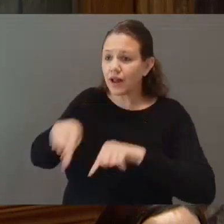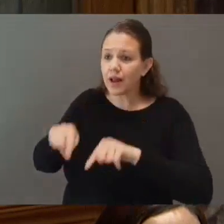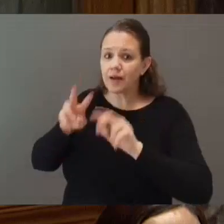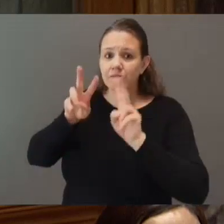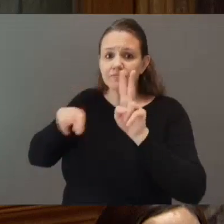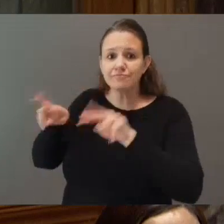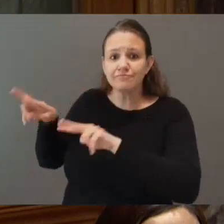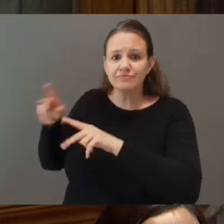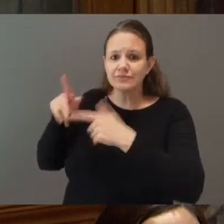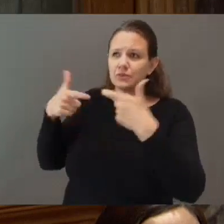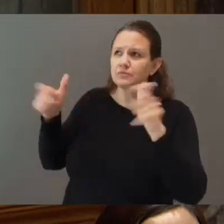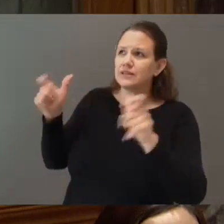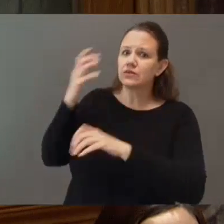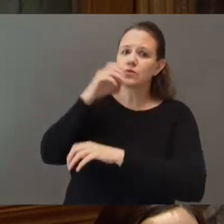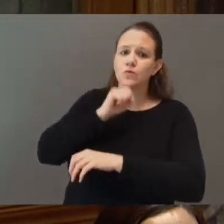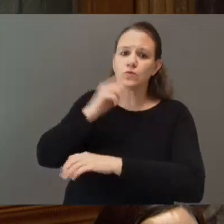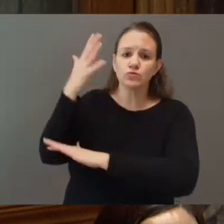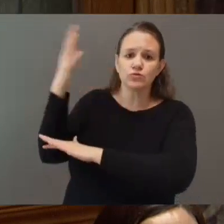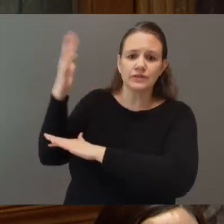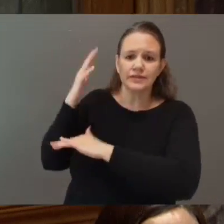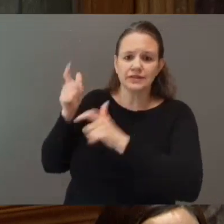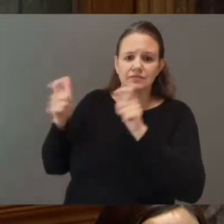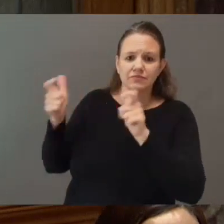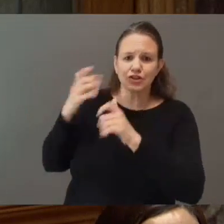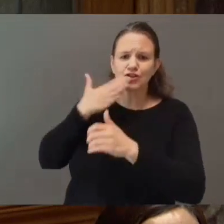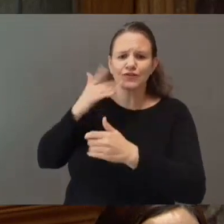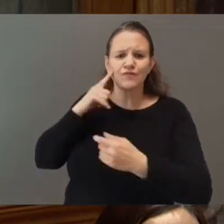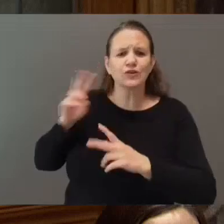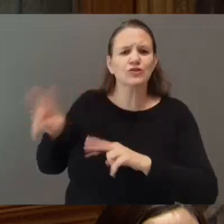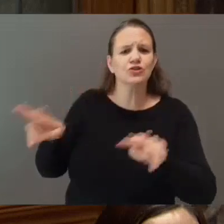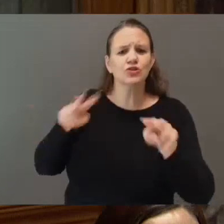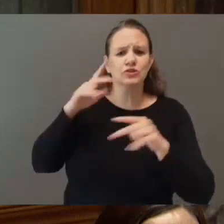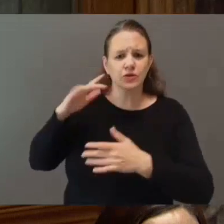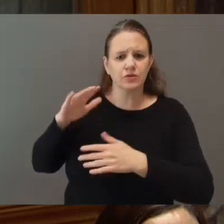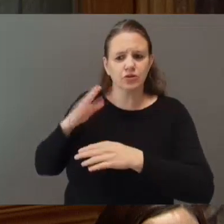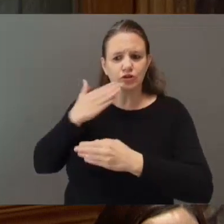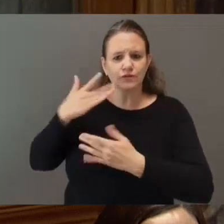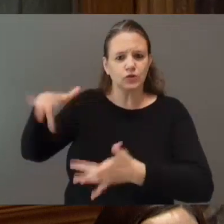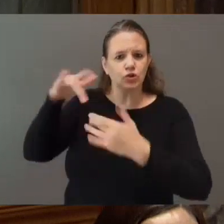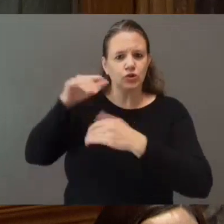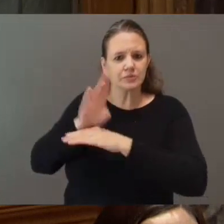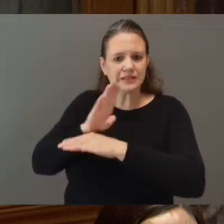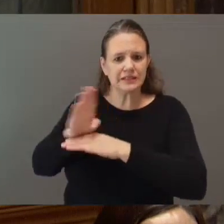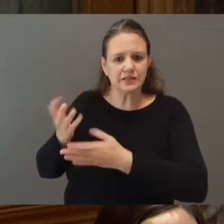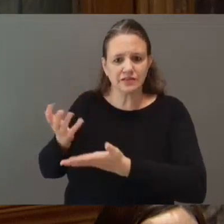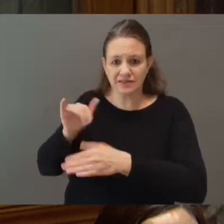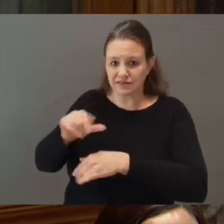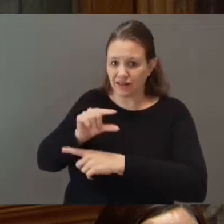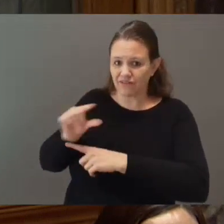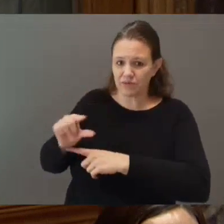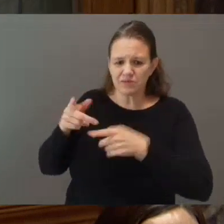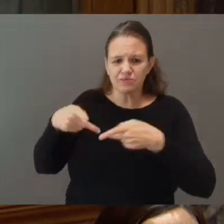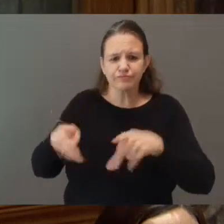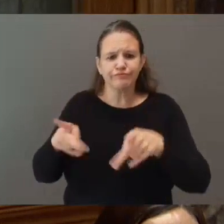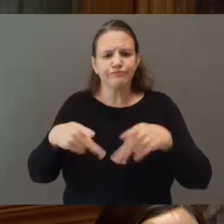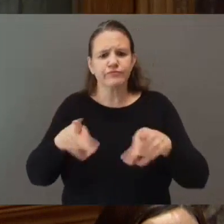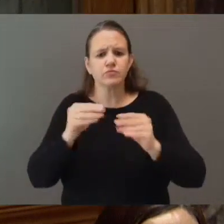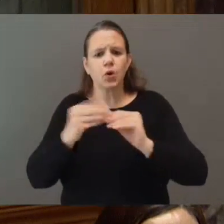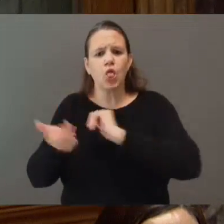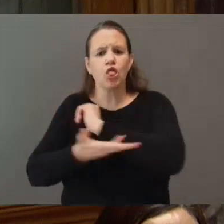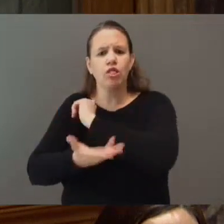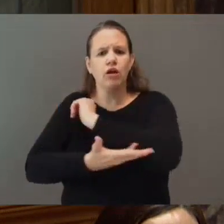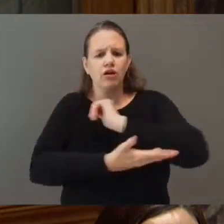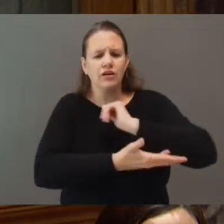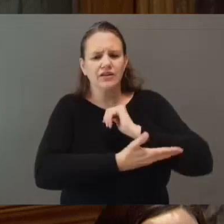taken an immense toll on the ecosystems and communities, and this government's response is rhetoric, Mr. Speaker.